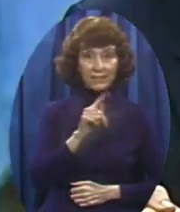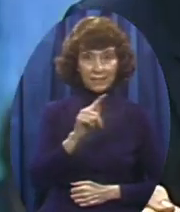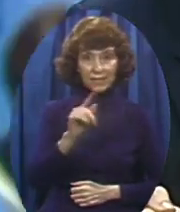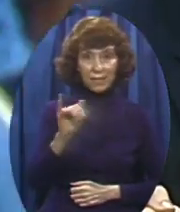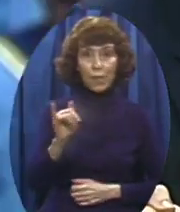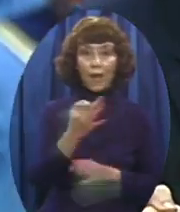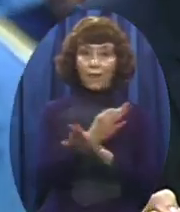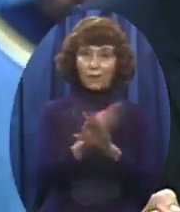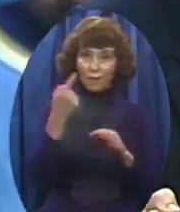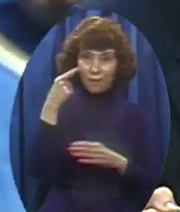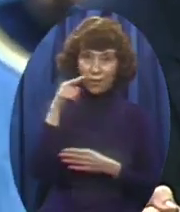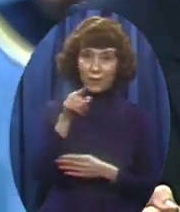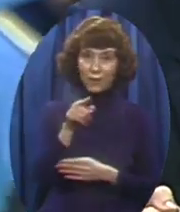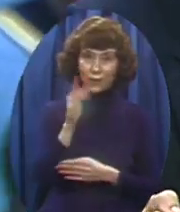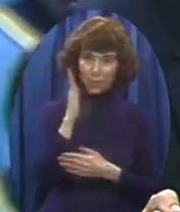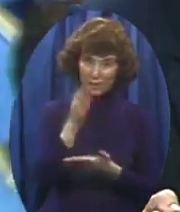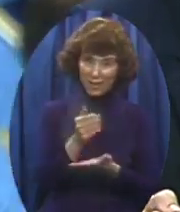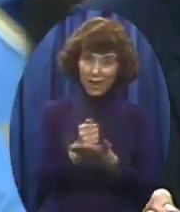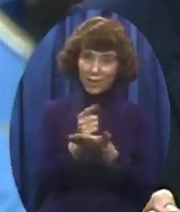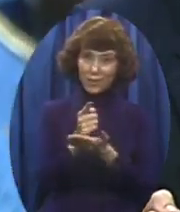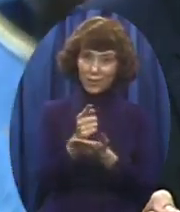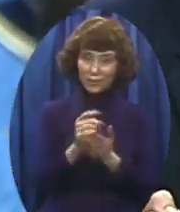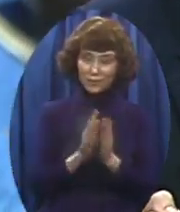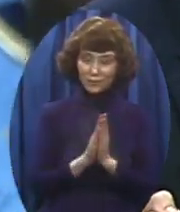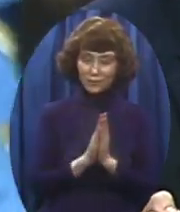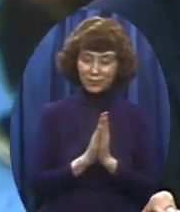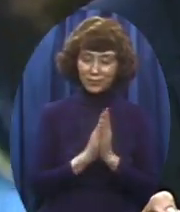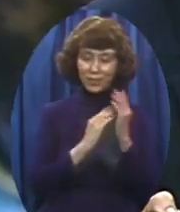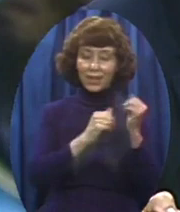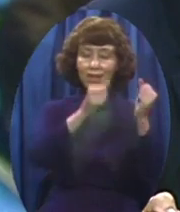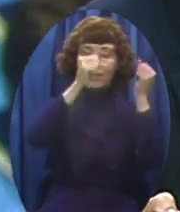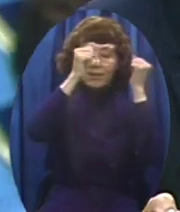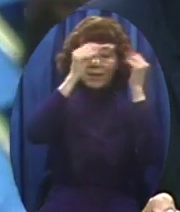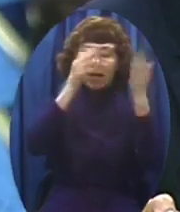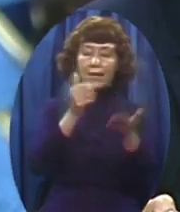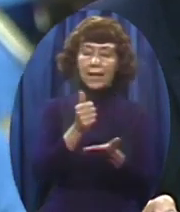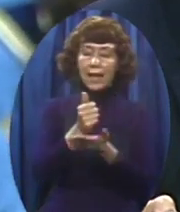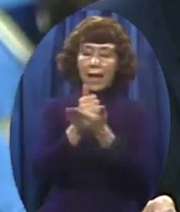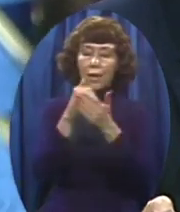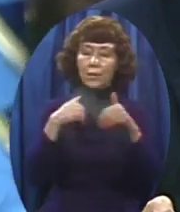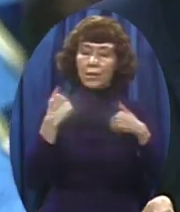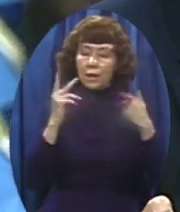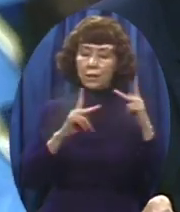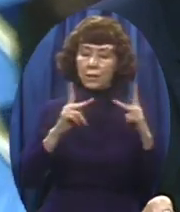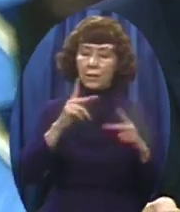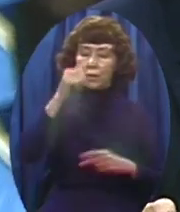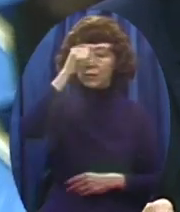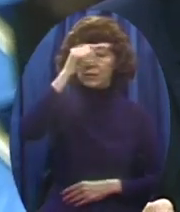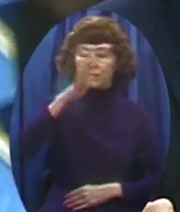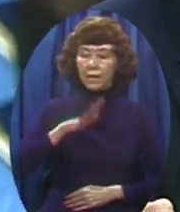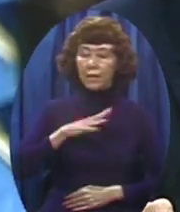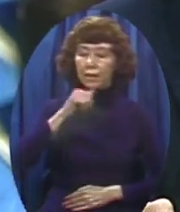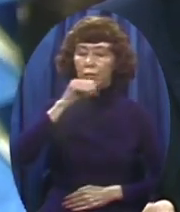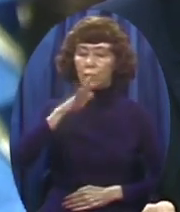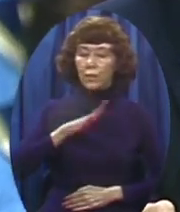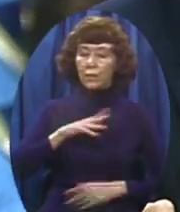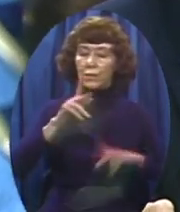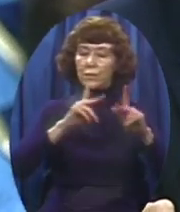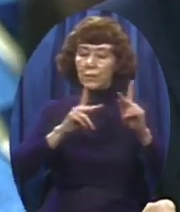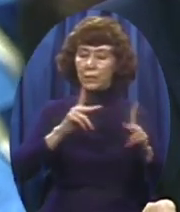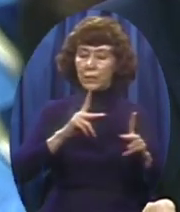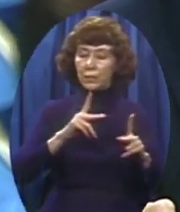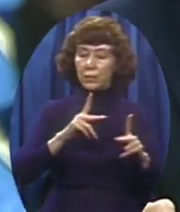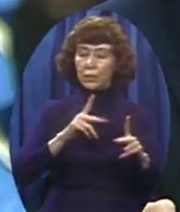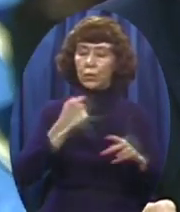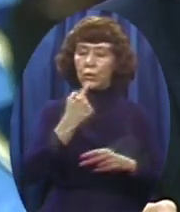Our Father and our God, help men and women and young people and children here and by a television set to believe the gospel and be born